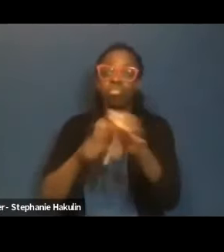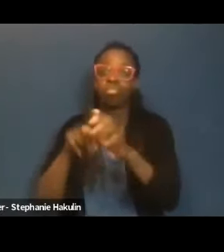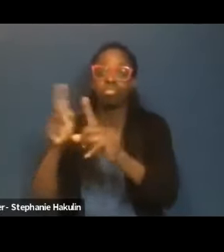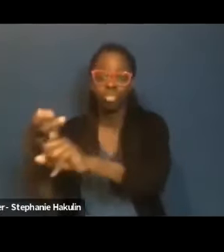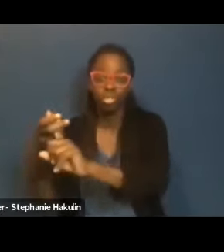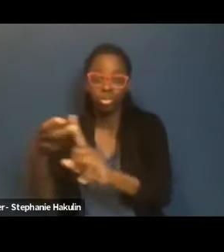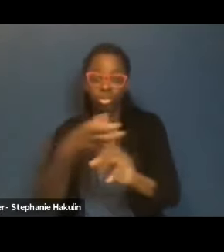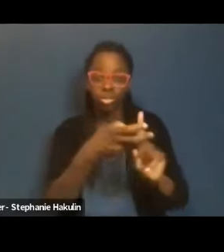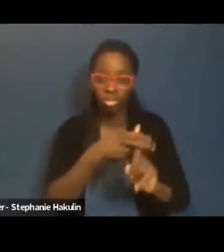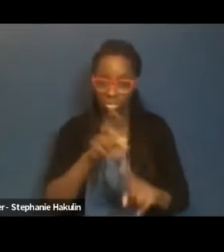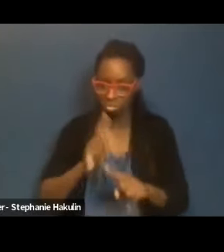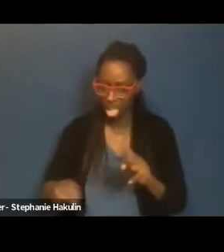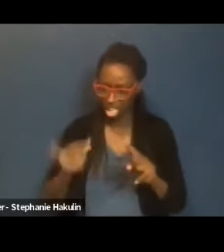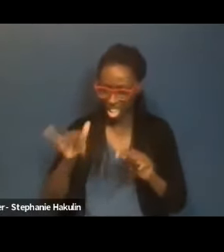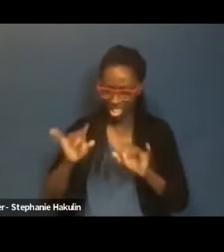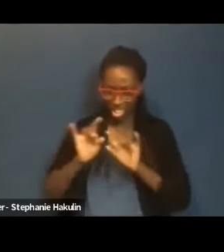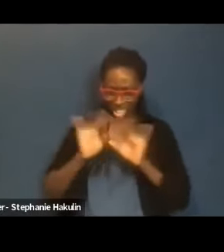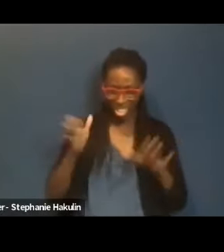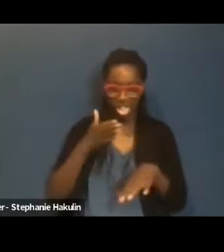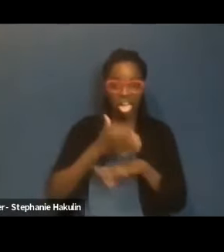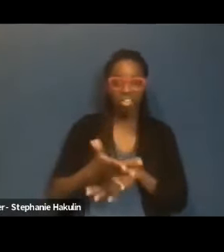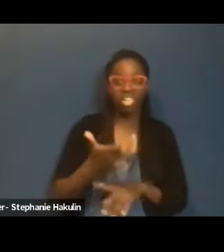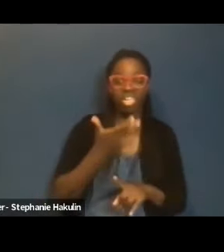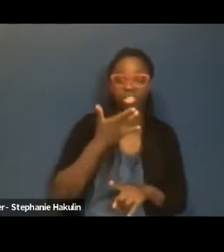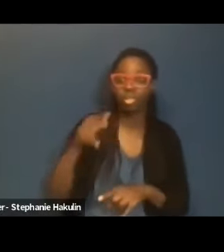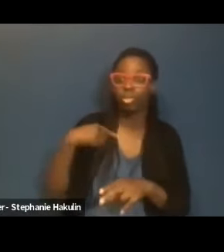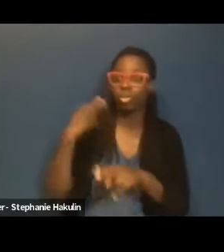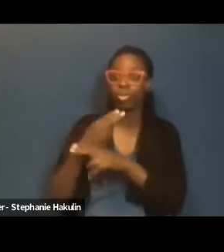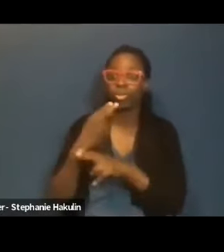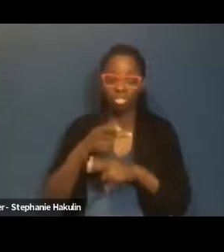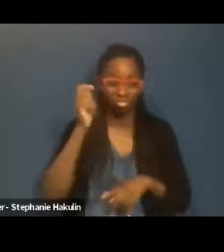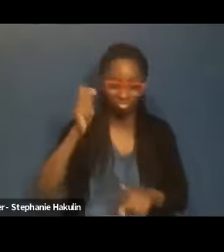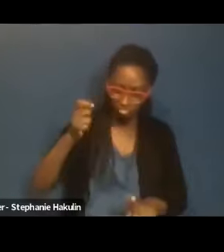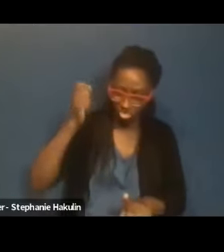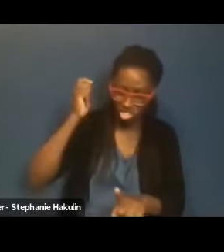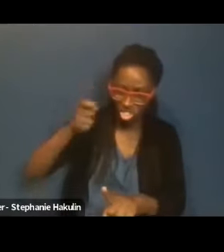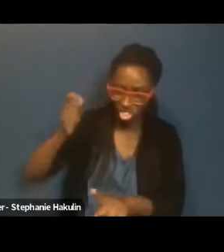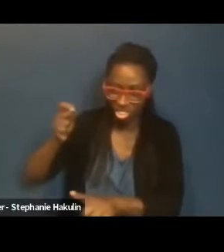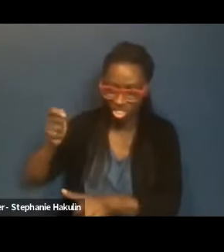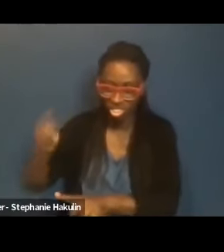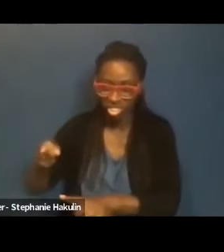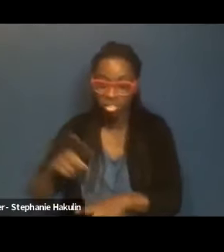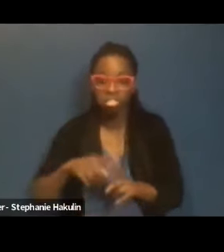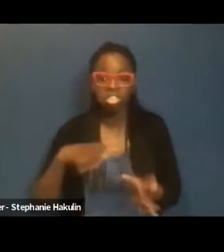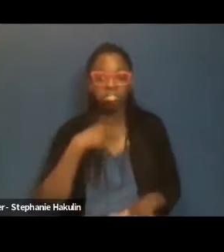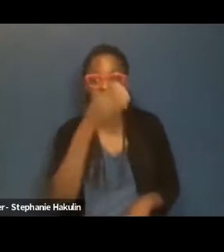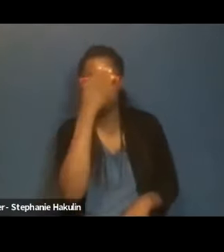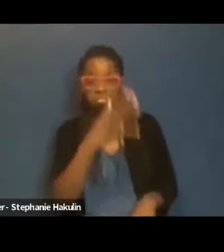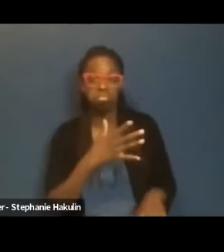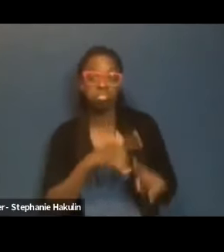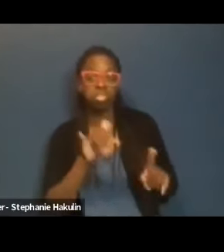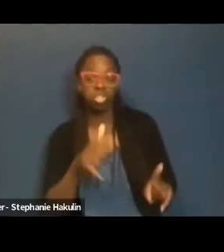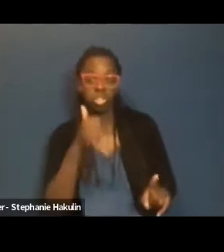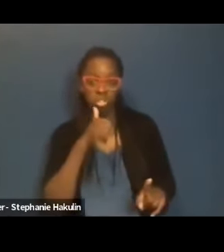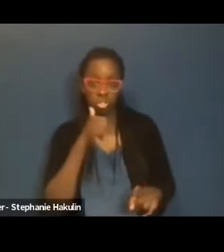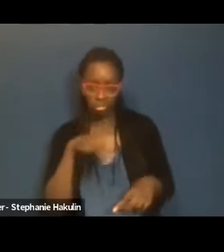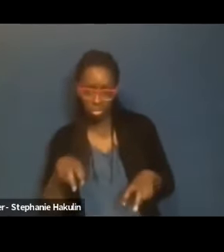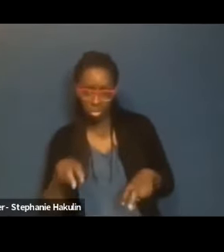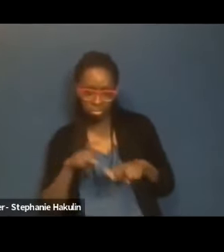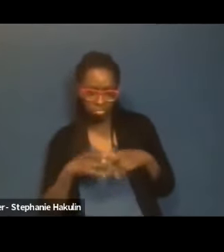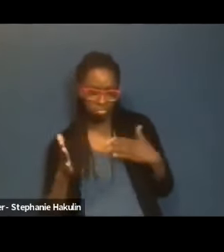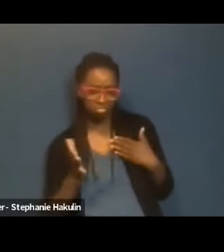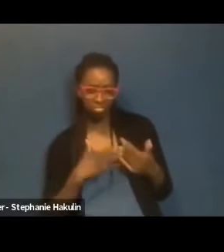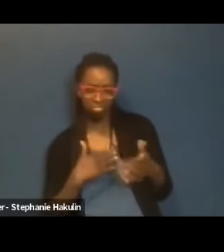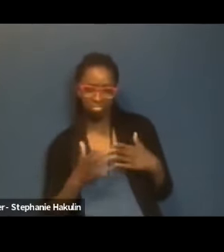use their in-denial judgment for a reason to still care, keeping us good when shame-faced. Girls, ladies, women, never notice a good thing till it's gone. Good guys